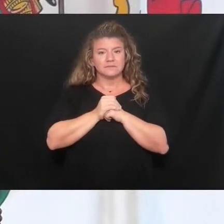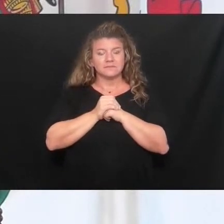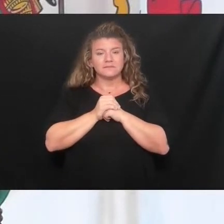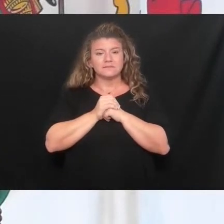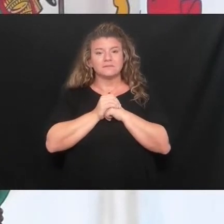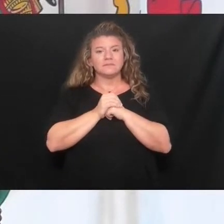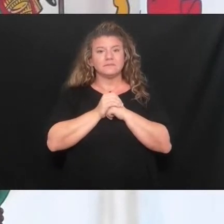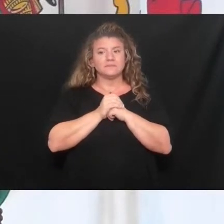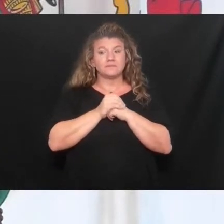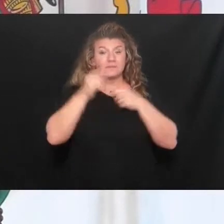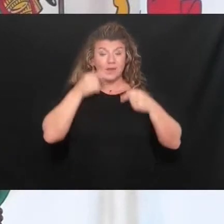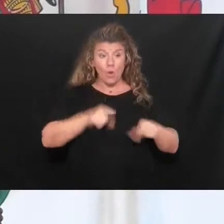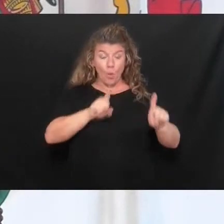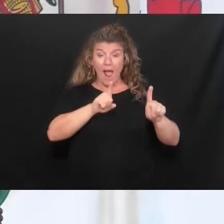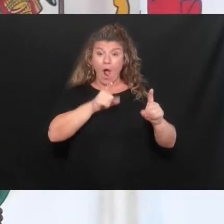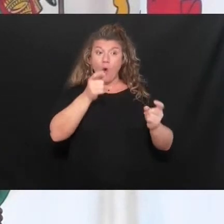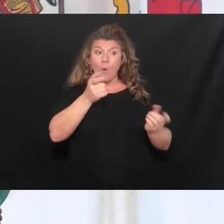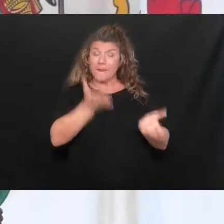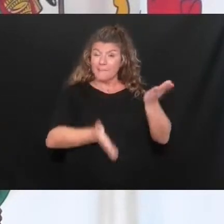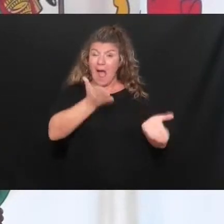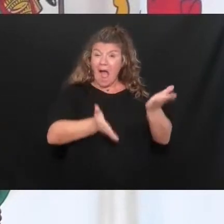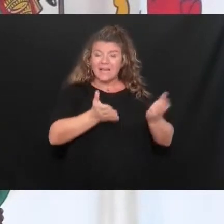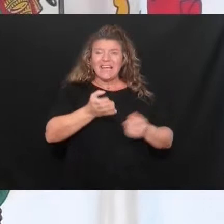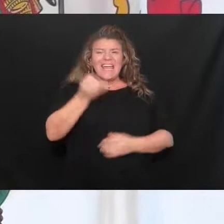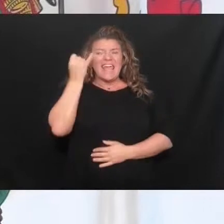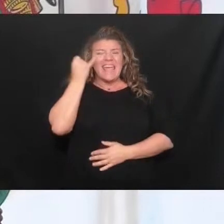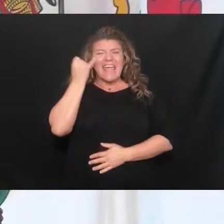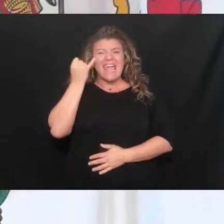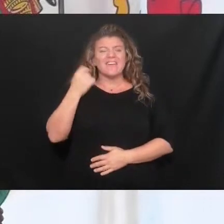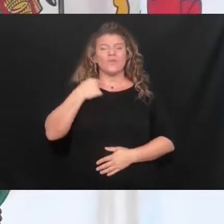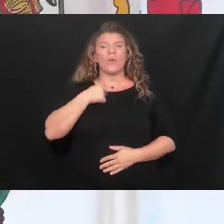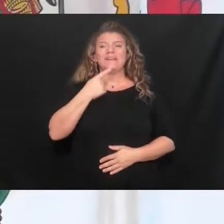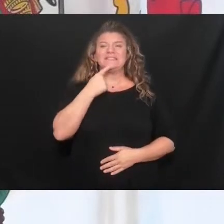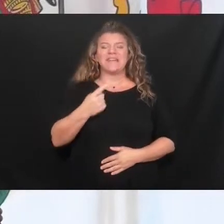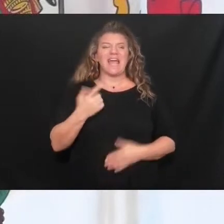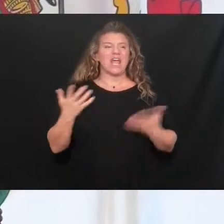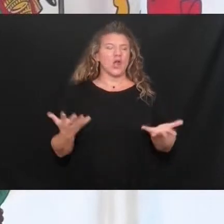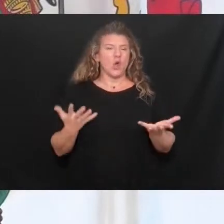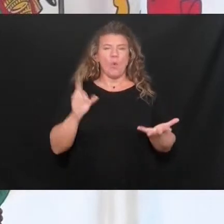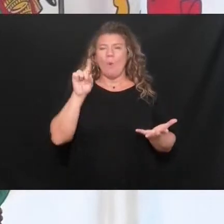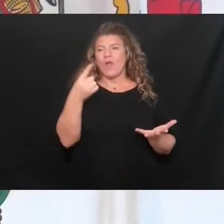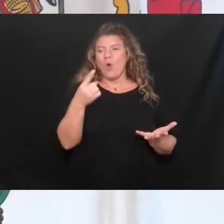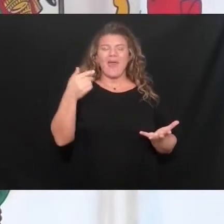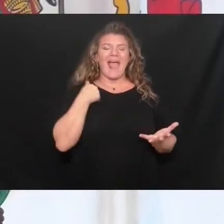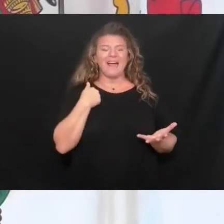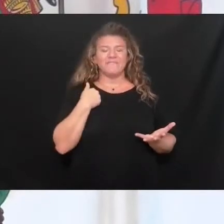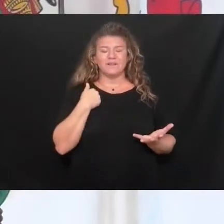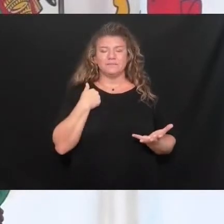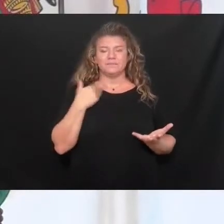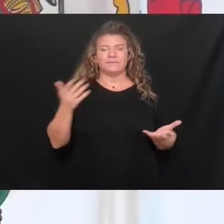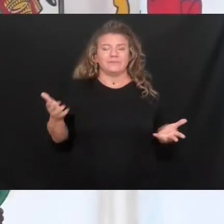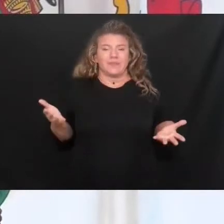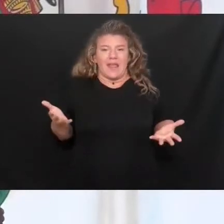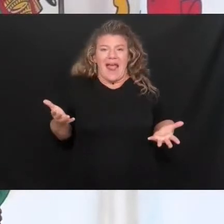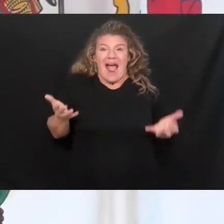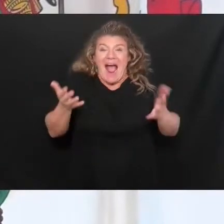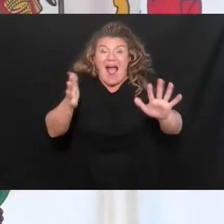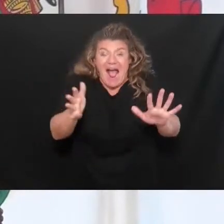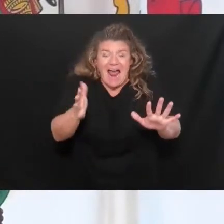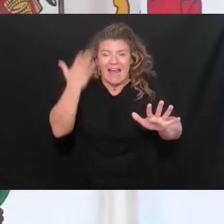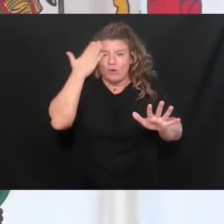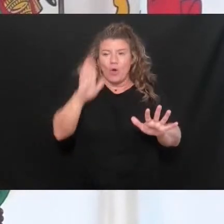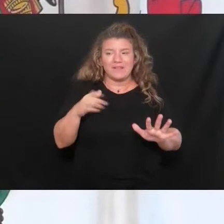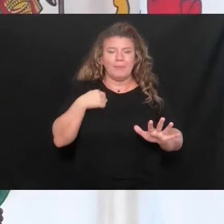And while we may, if we come out and we say to you, well, we've only got, and I don't know, that's why I'm going to